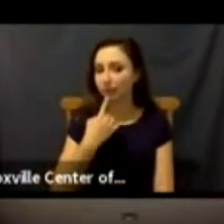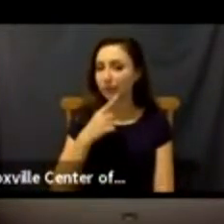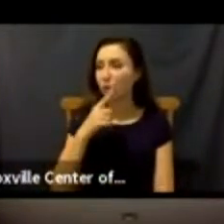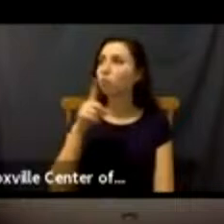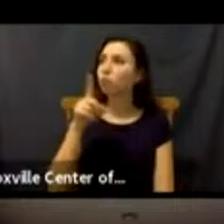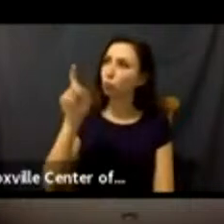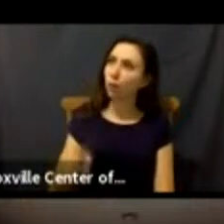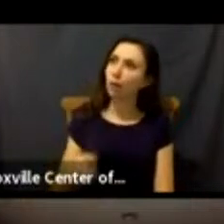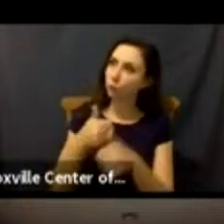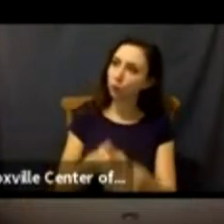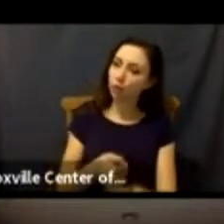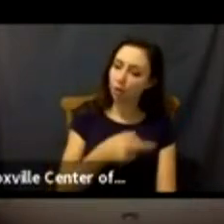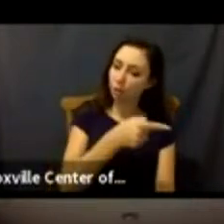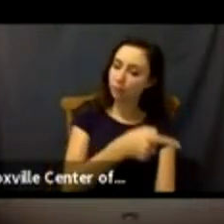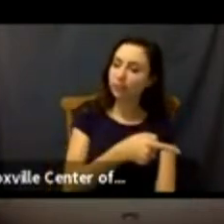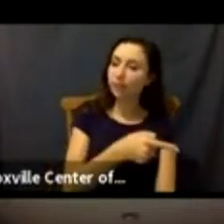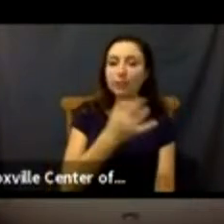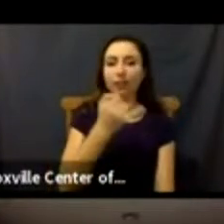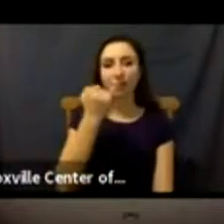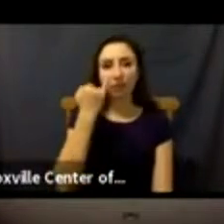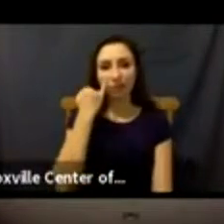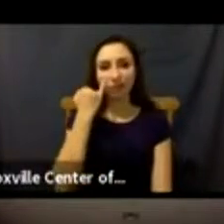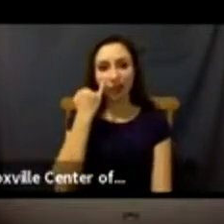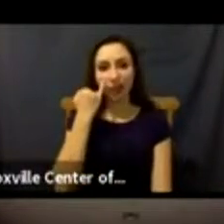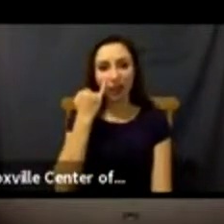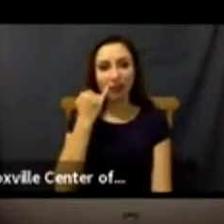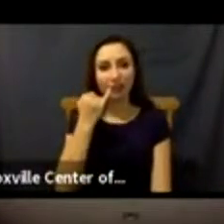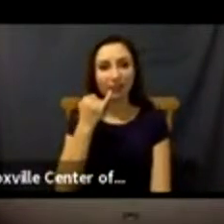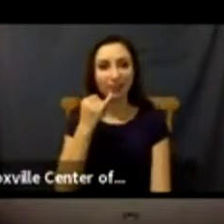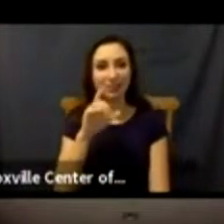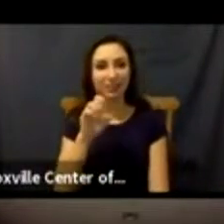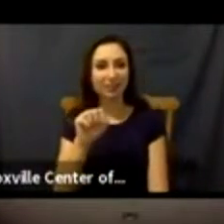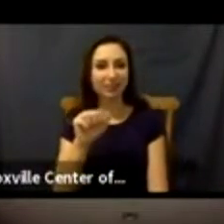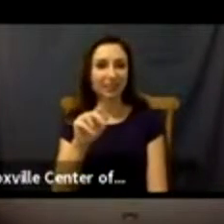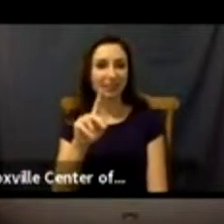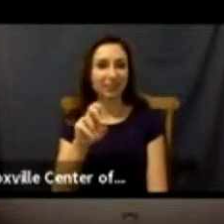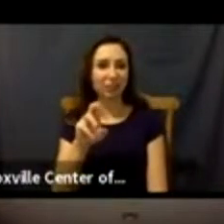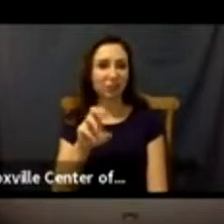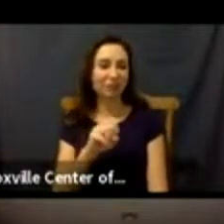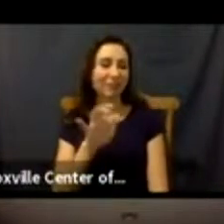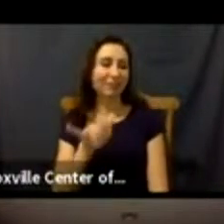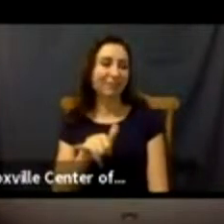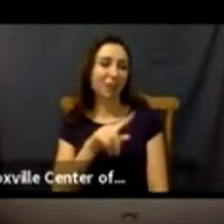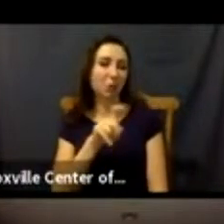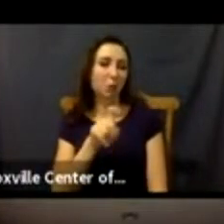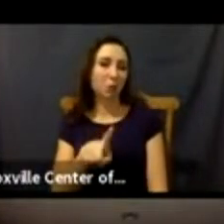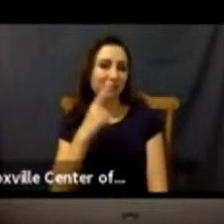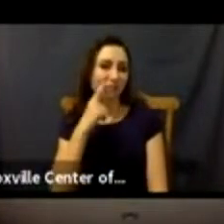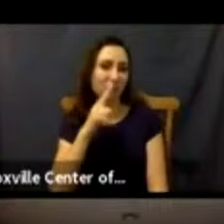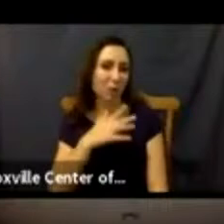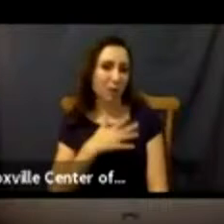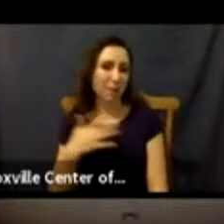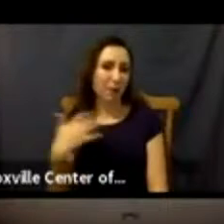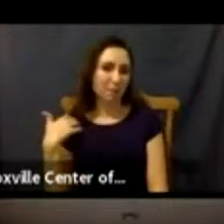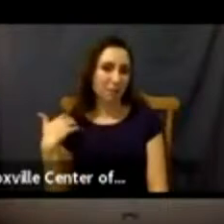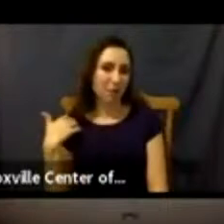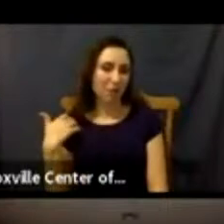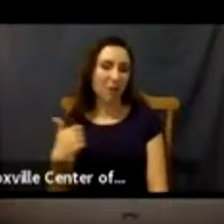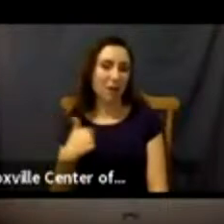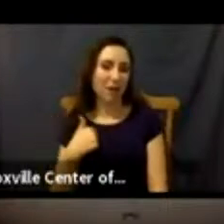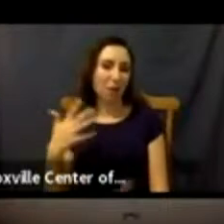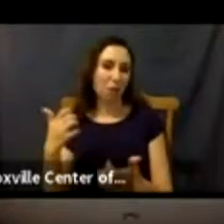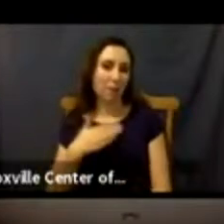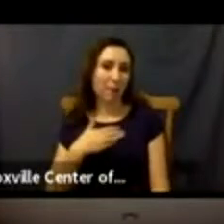this. If it's, that's a question for my you boss. understand what I'm saying? Yeah. Yeah. I think I'd want Mr. Book to weigh in